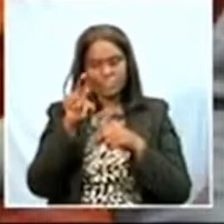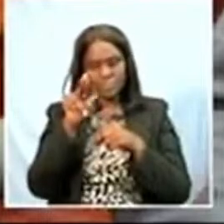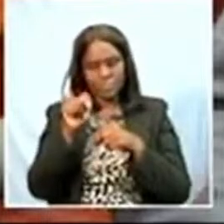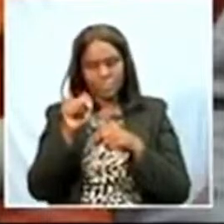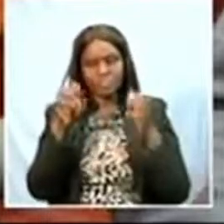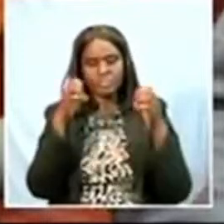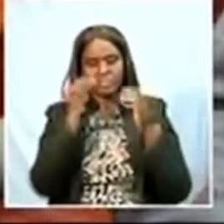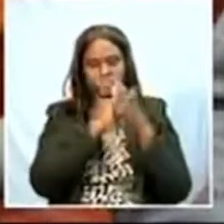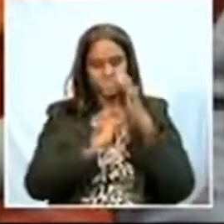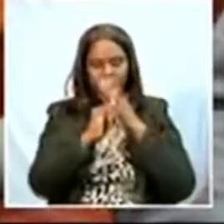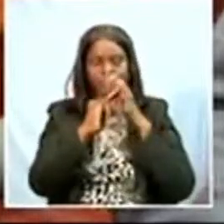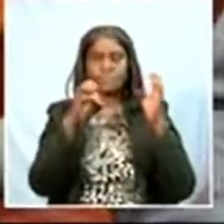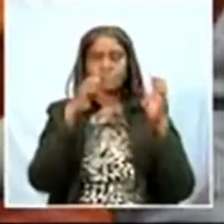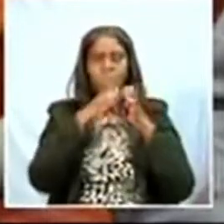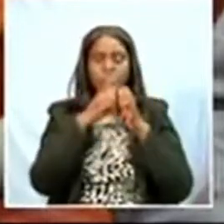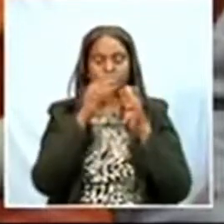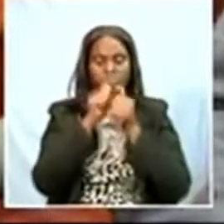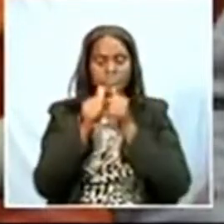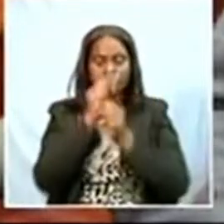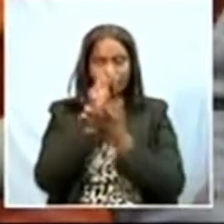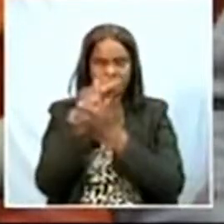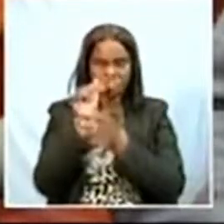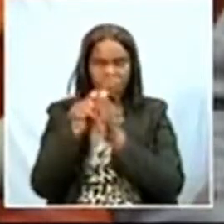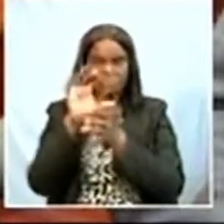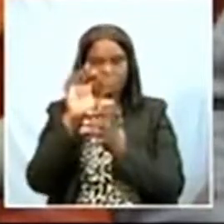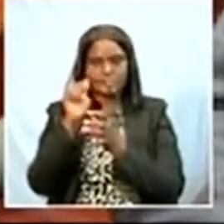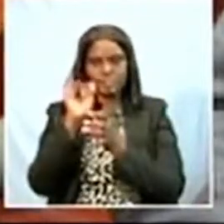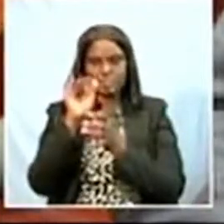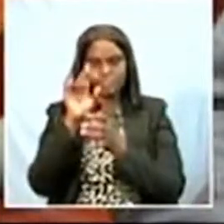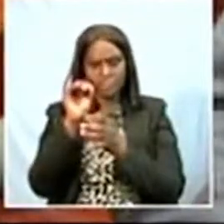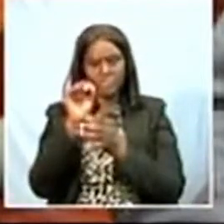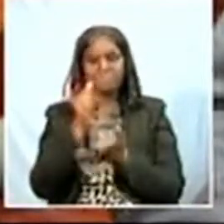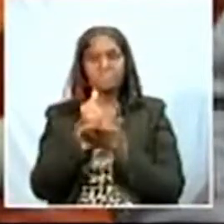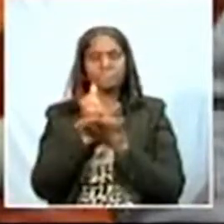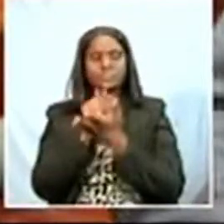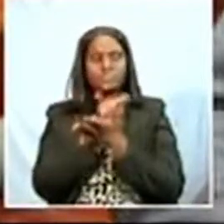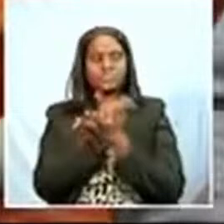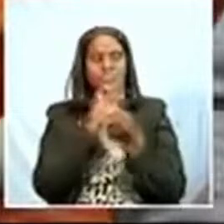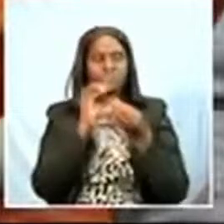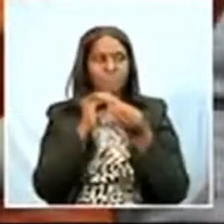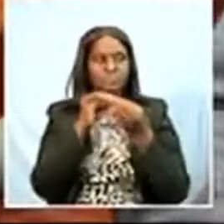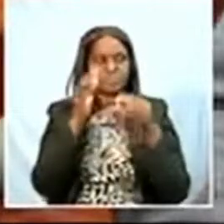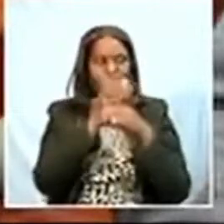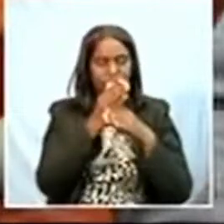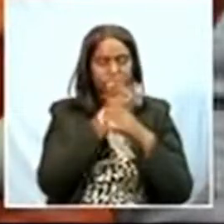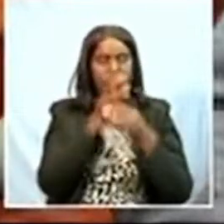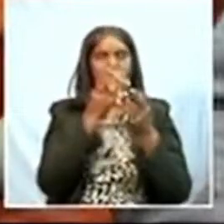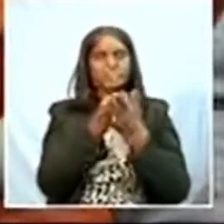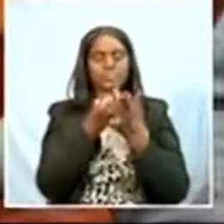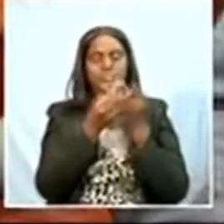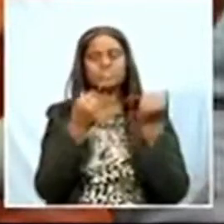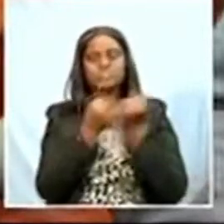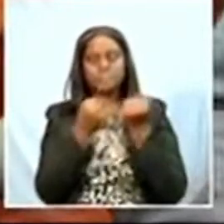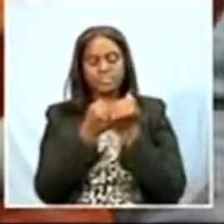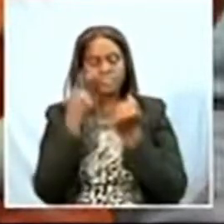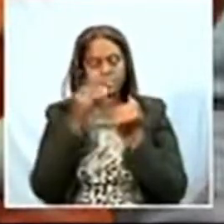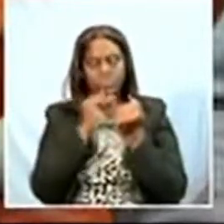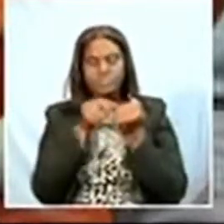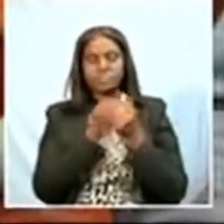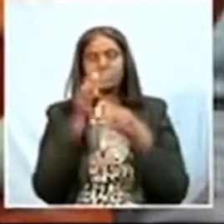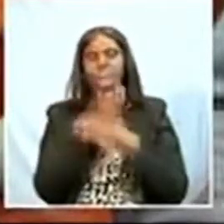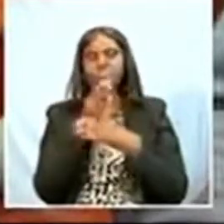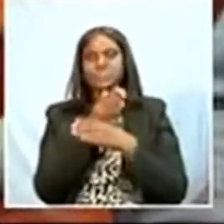which is headquartered in Cairo, and is really helping out in terms of trade financing for our